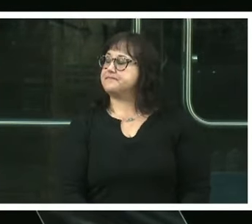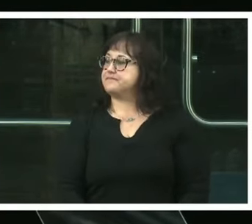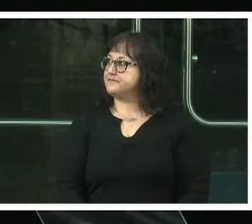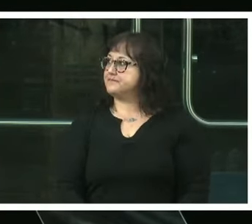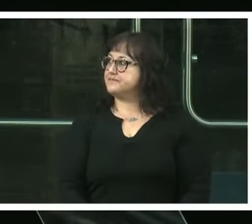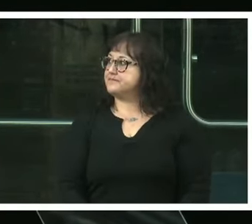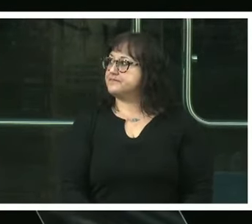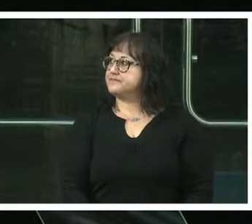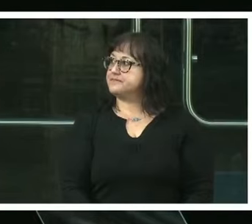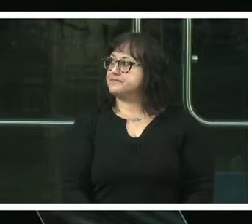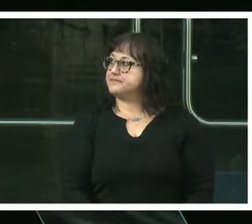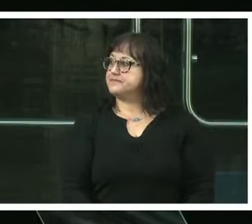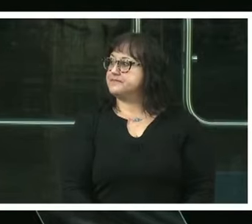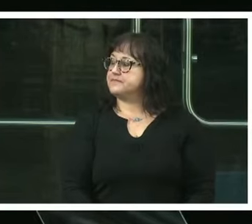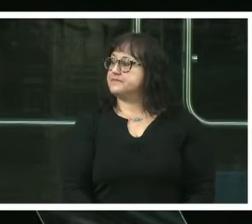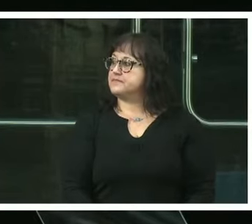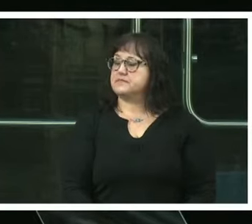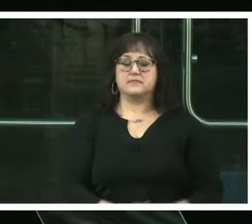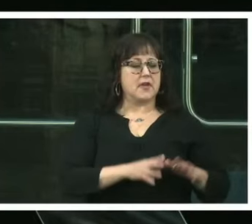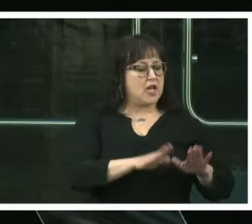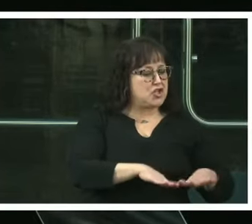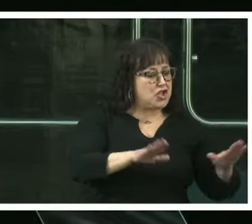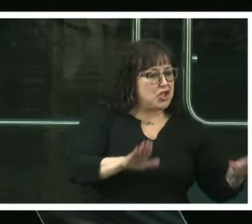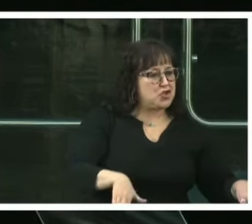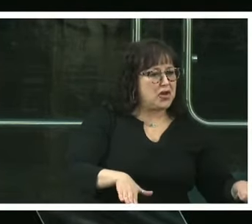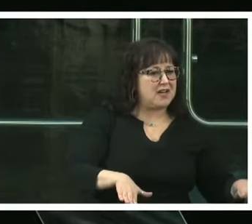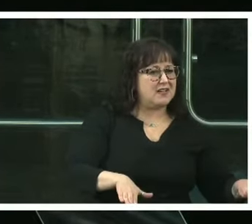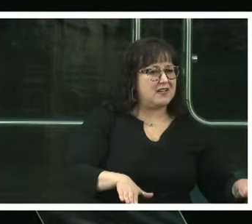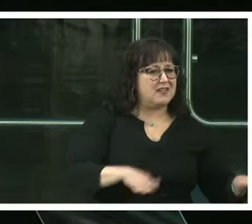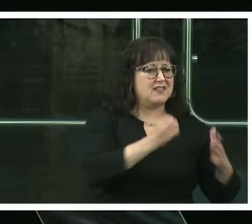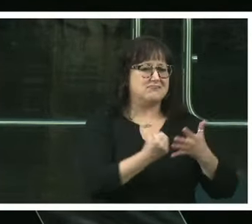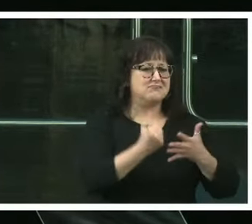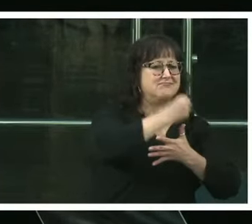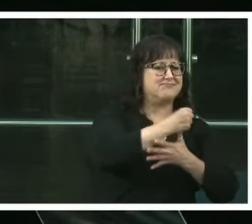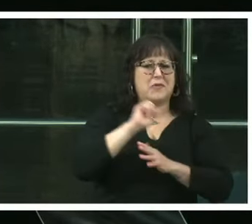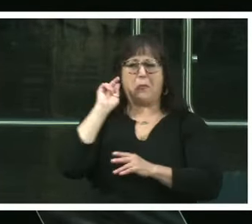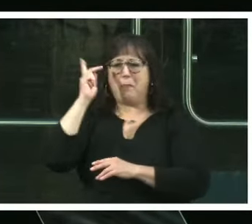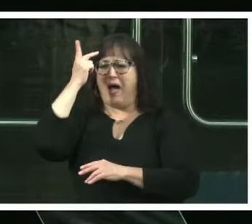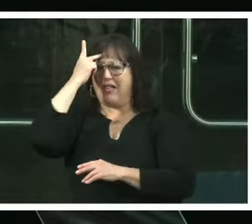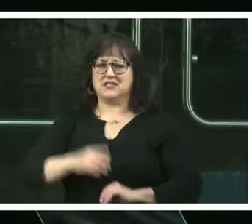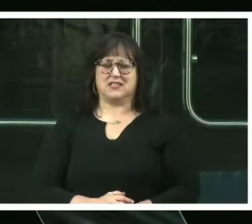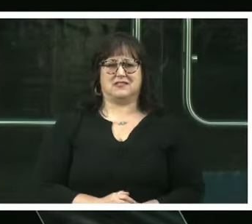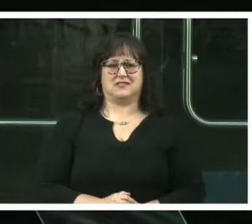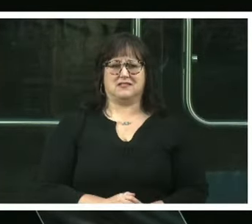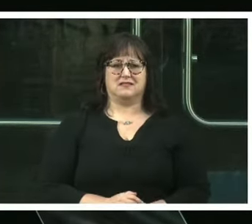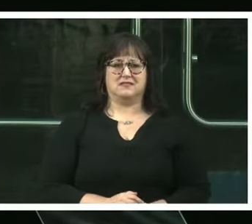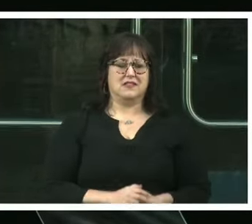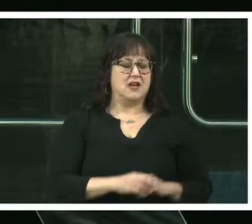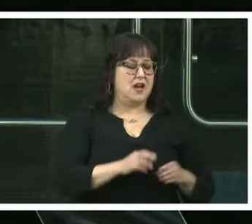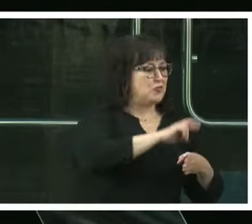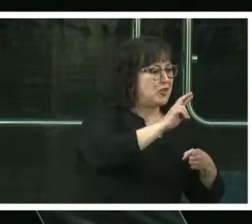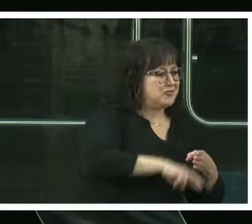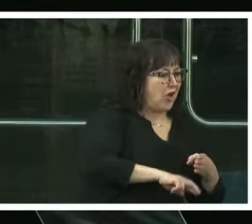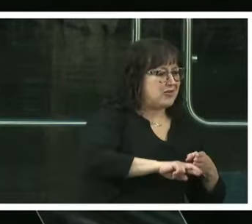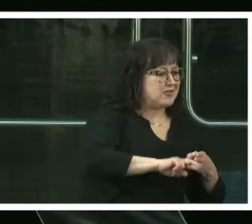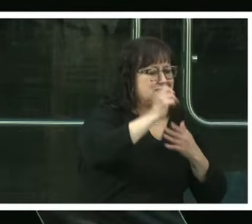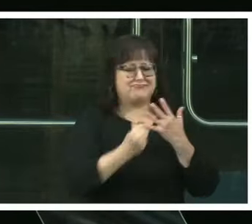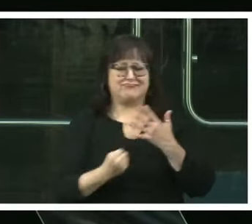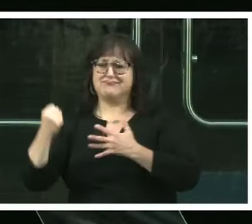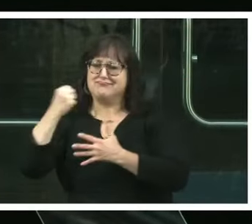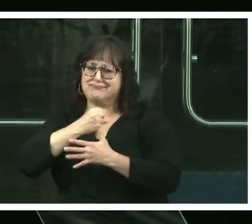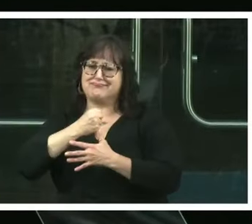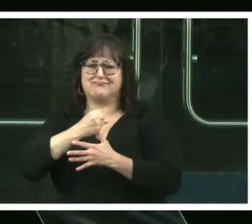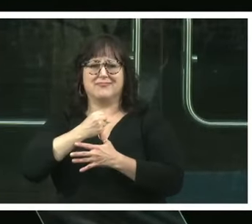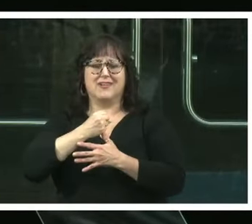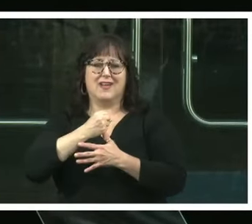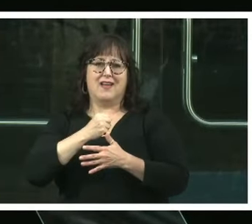To put children before politics, to put results before posturing. And thank you